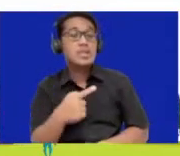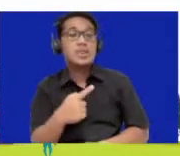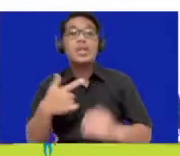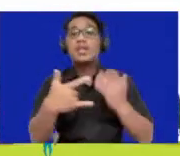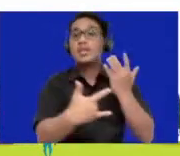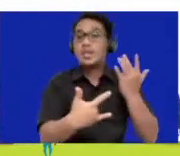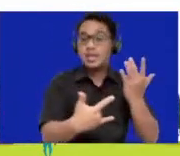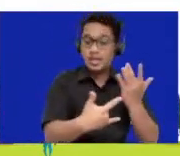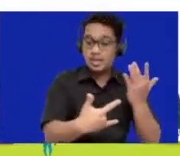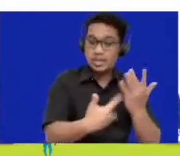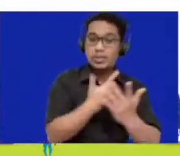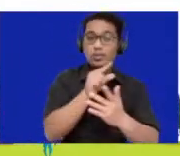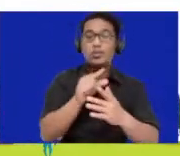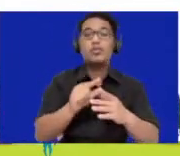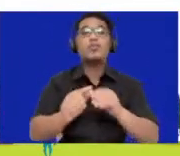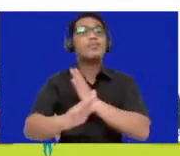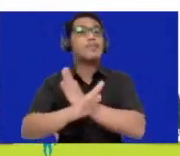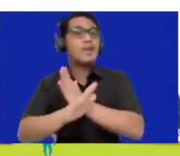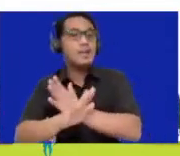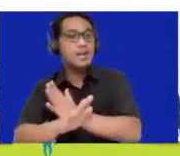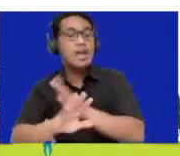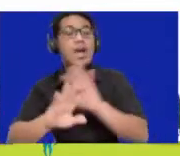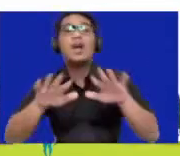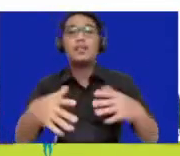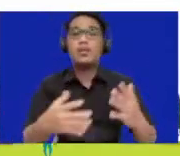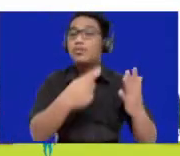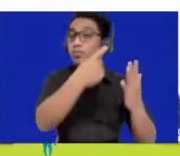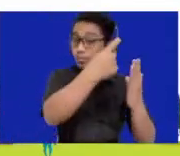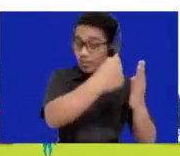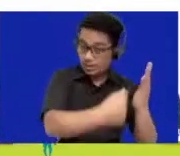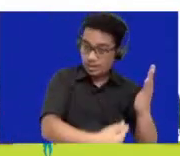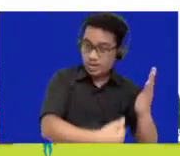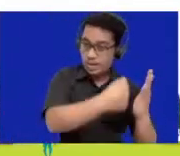financing, wherein weather-based